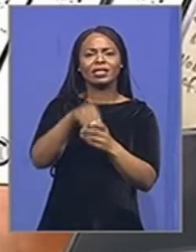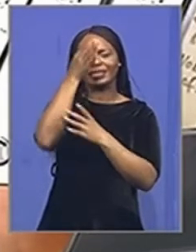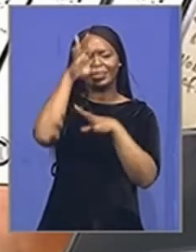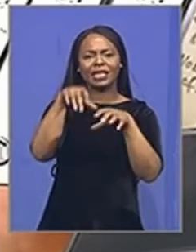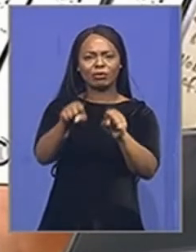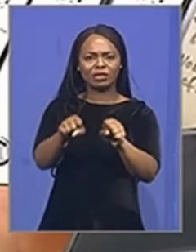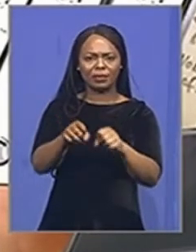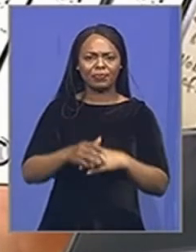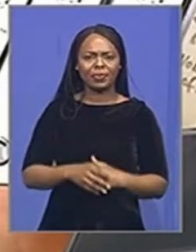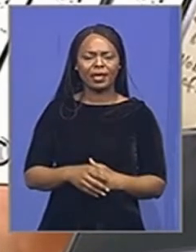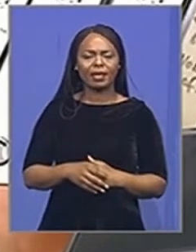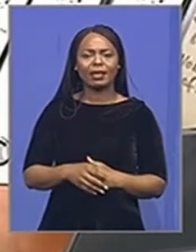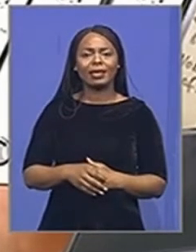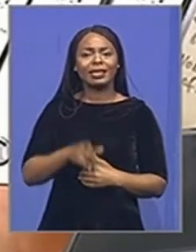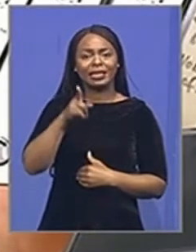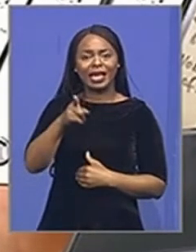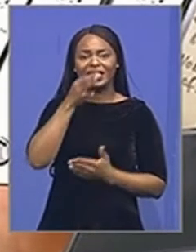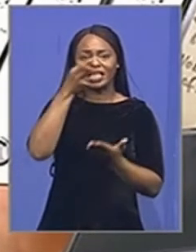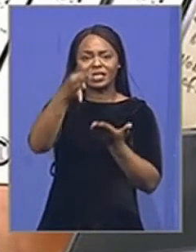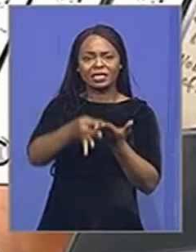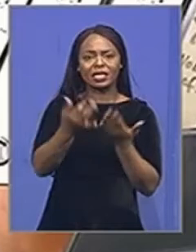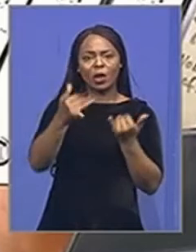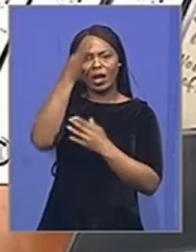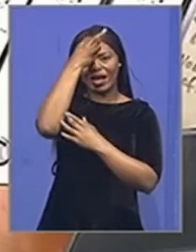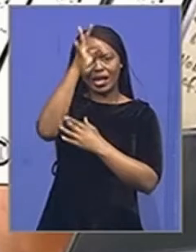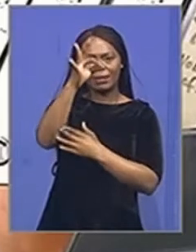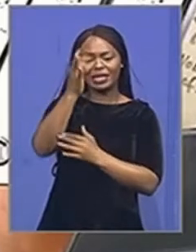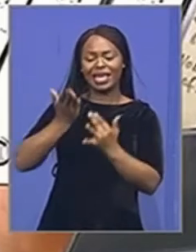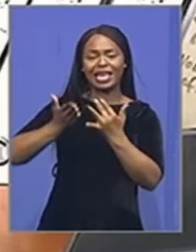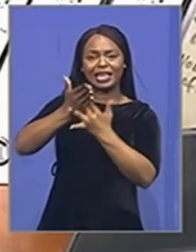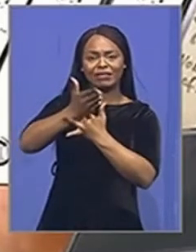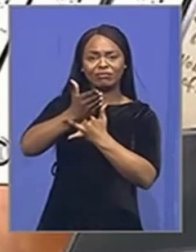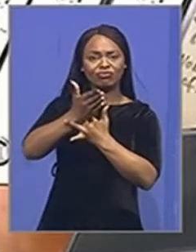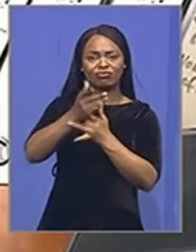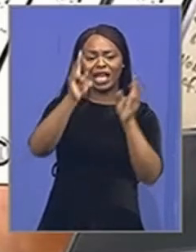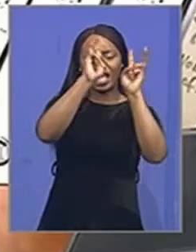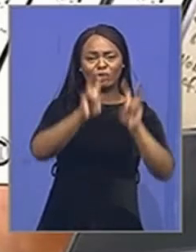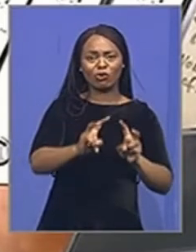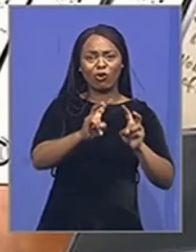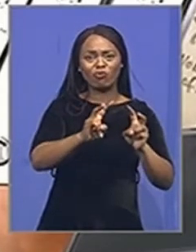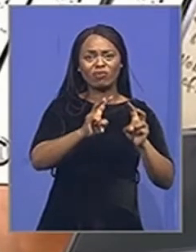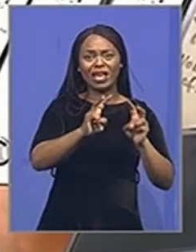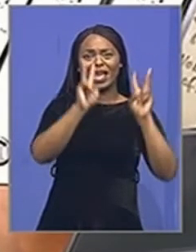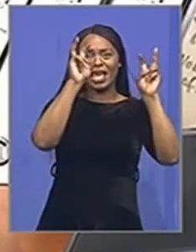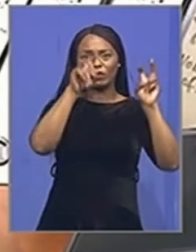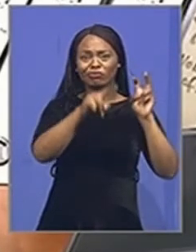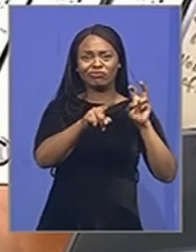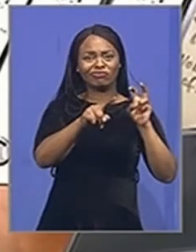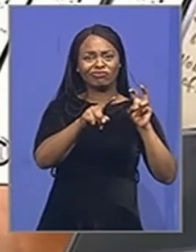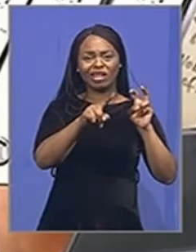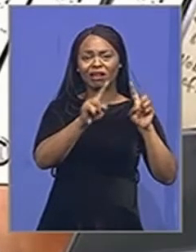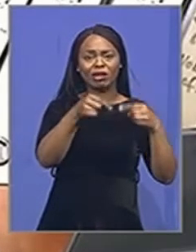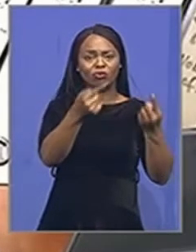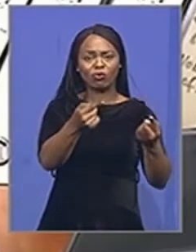The suggestion that government cannot lawfully intervene in Eskom's affairs, even to